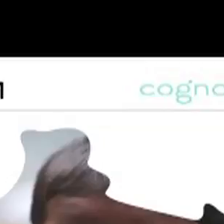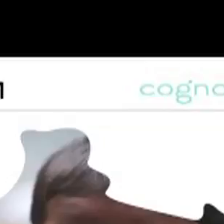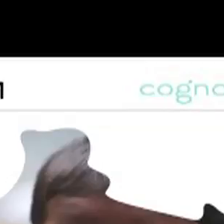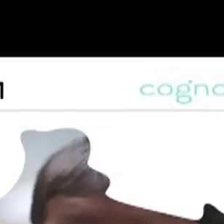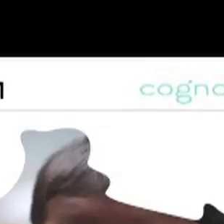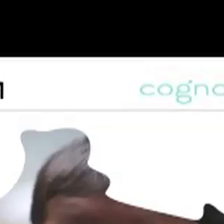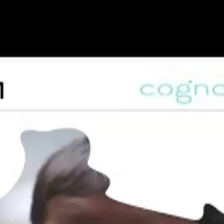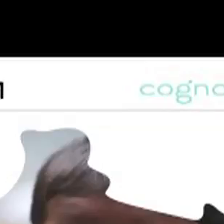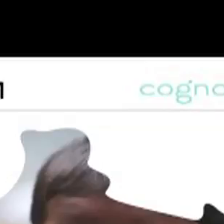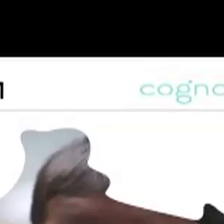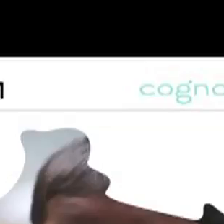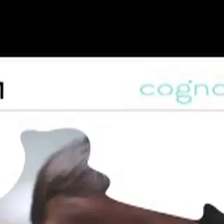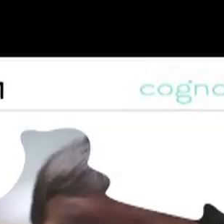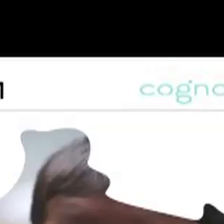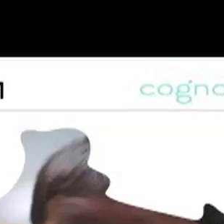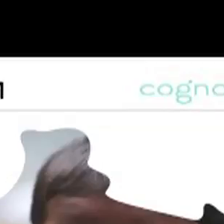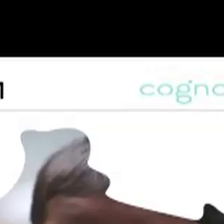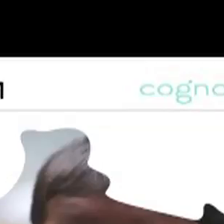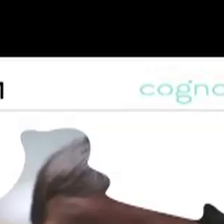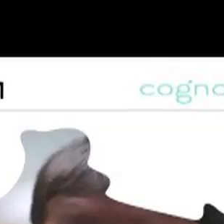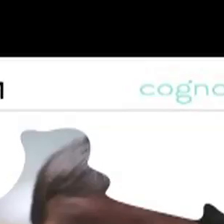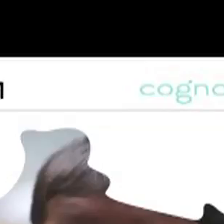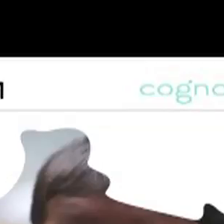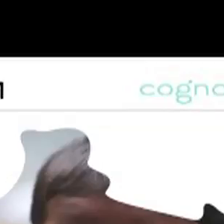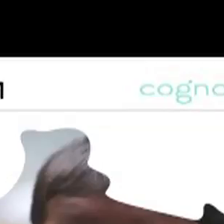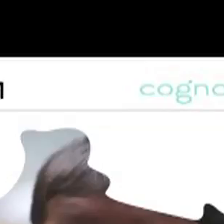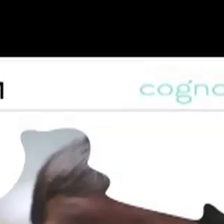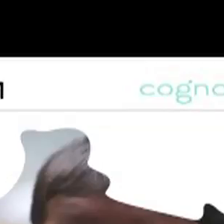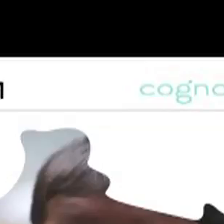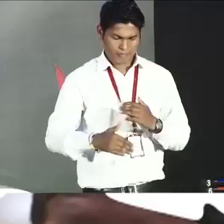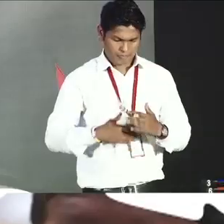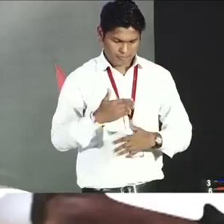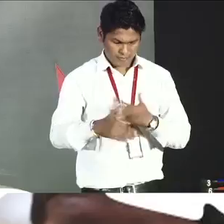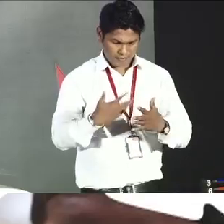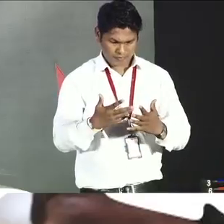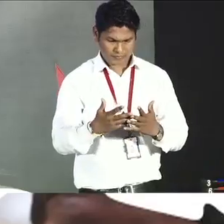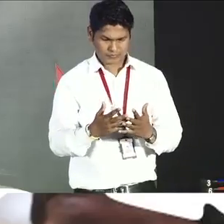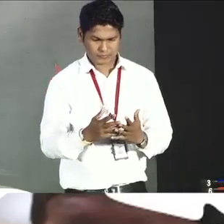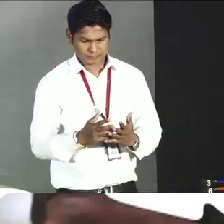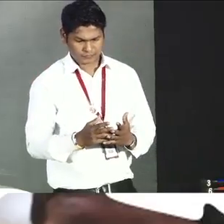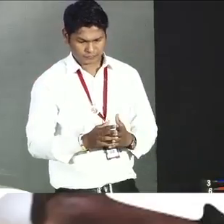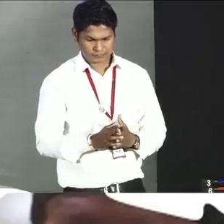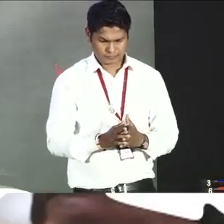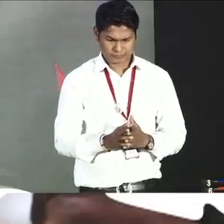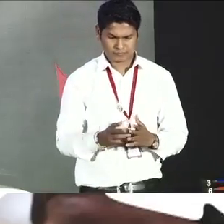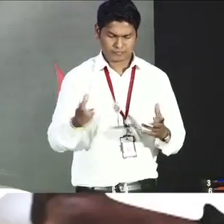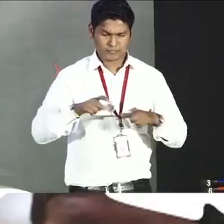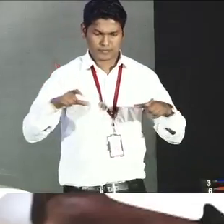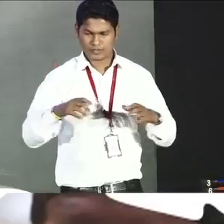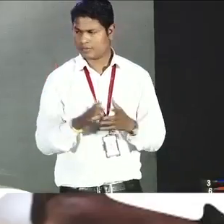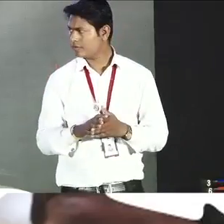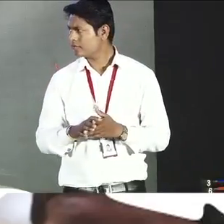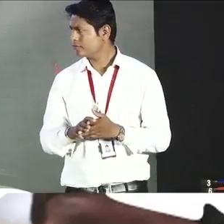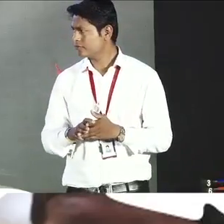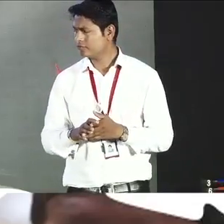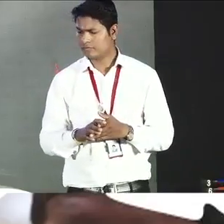about that number for a second. I mean, here, a million's not a lot, as someone said earlier. In the United States, we still think a